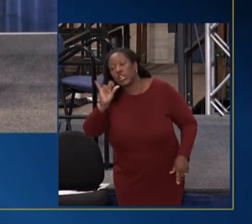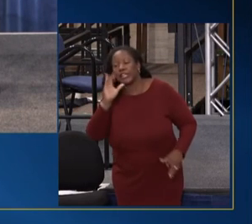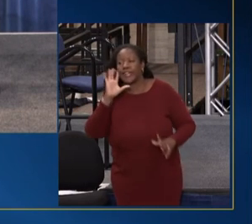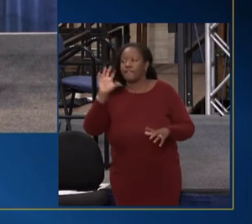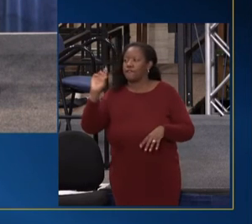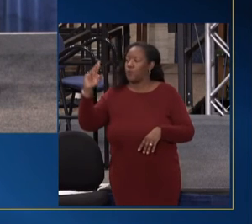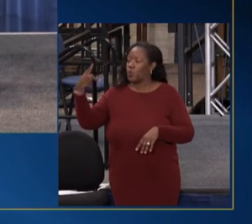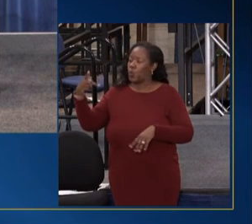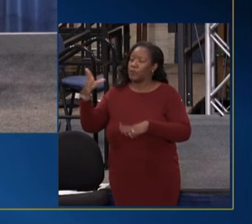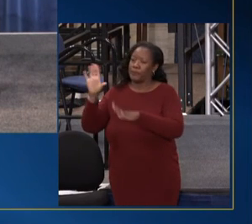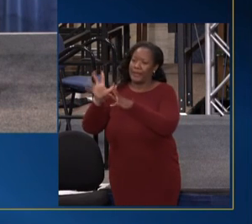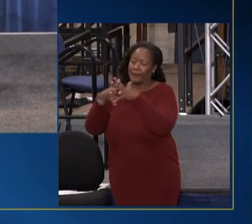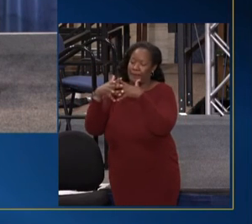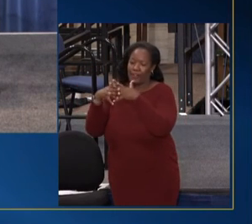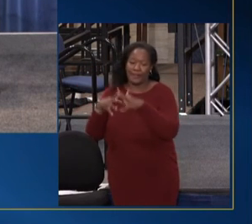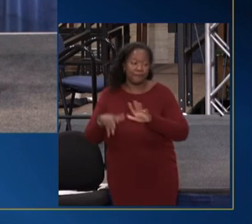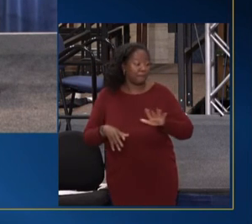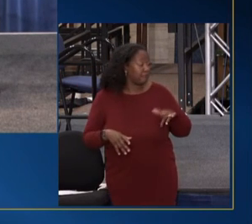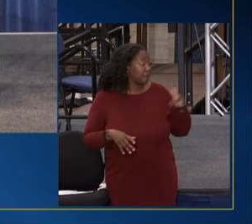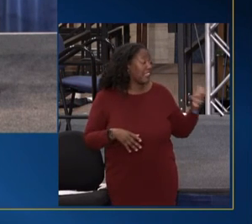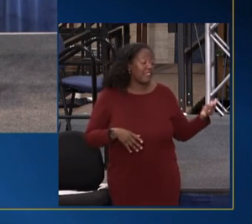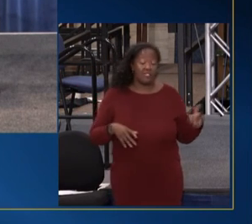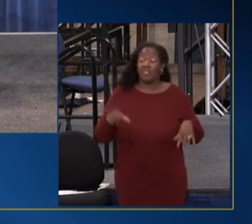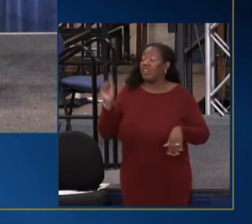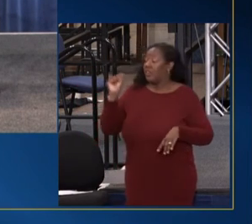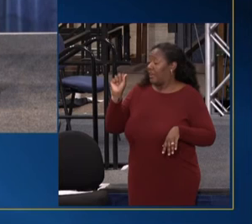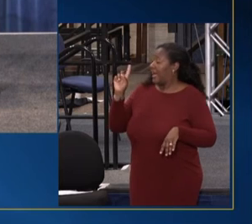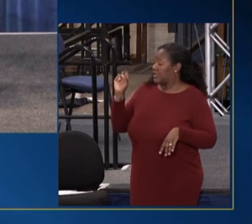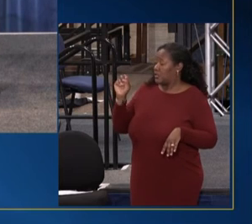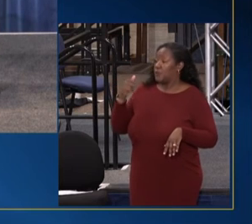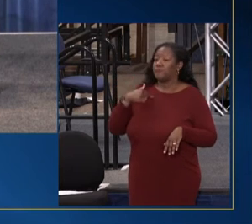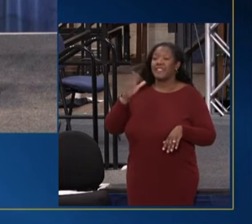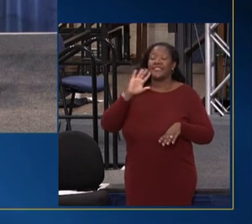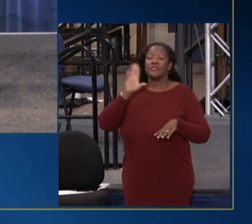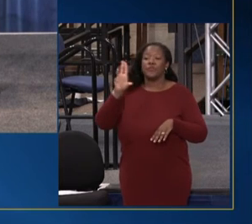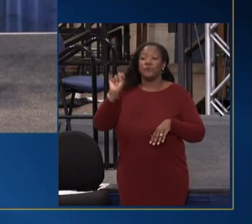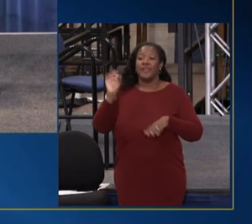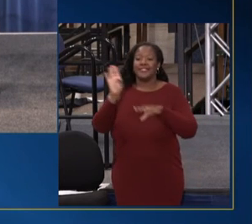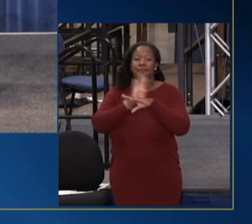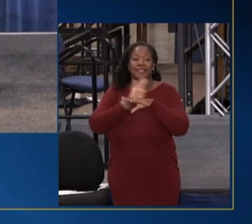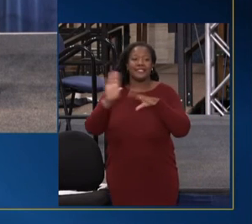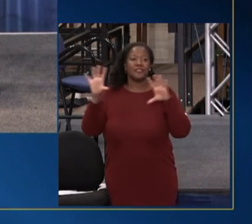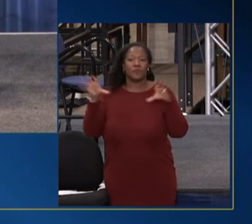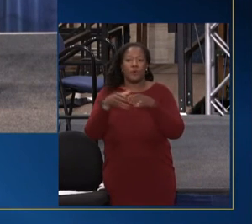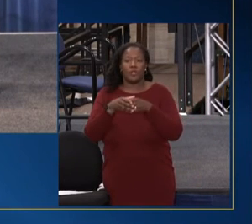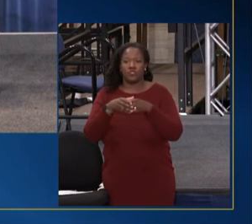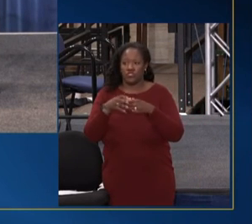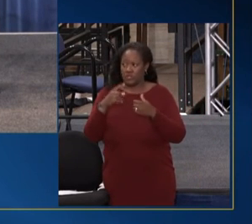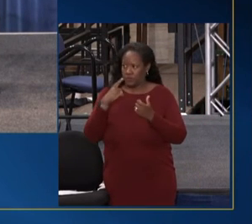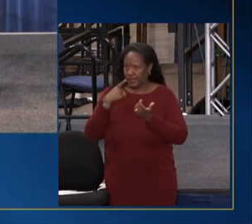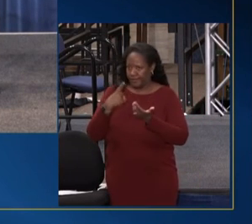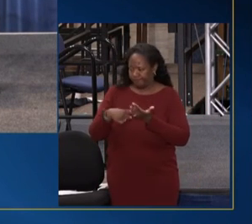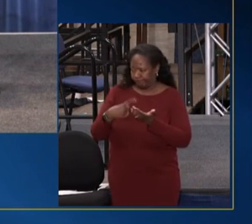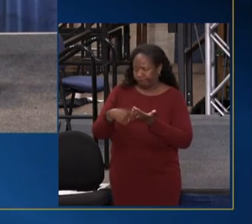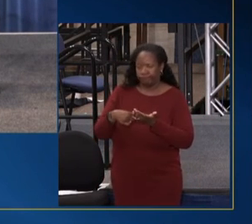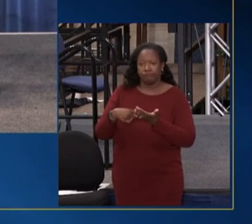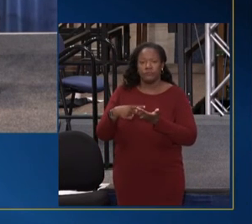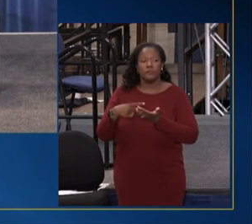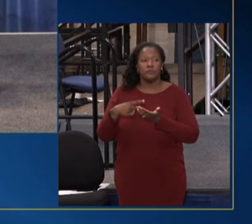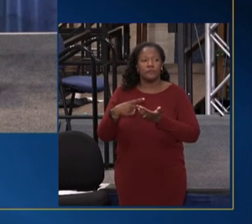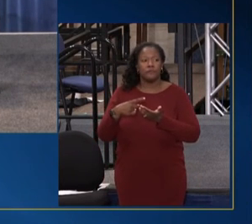do. And this was something, actually, that the U.S. Business Coalition came together and really thought about and talked